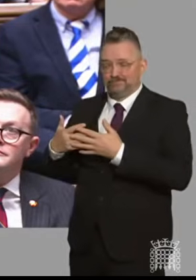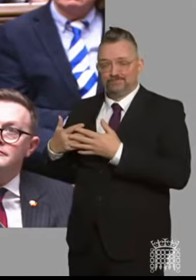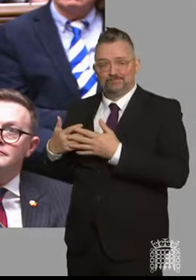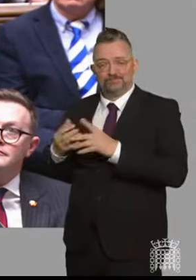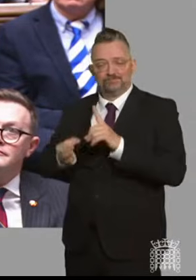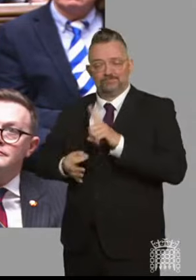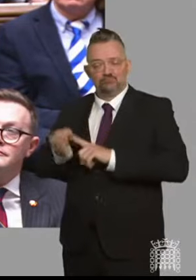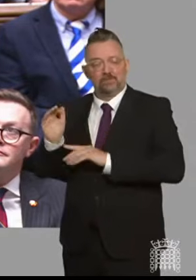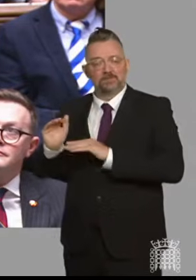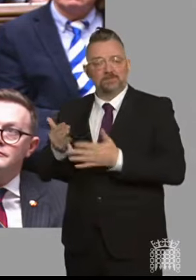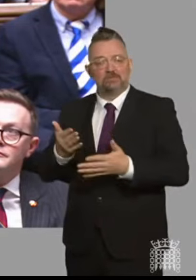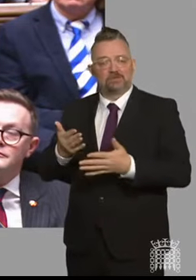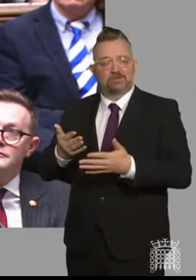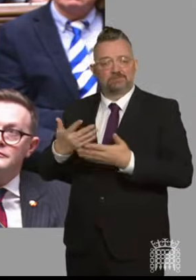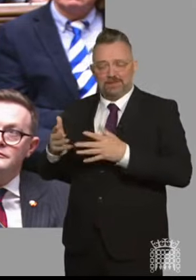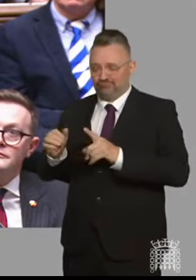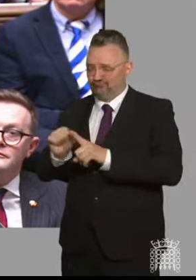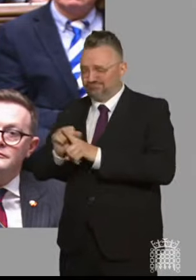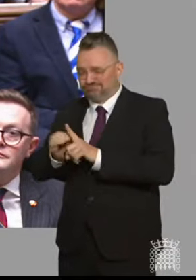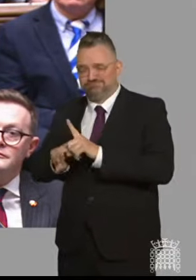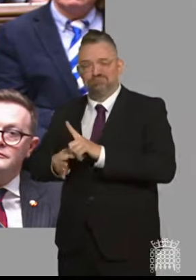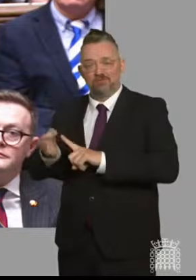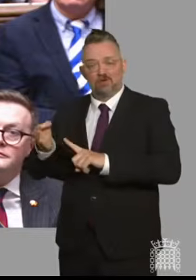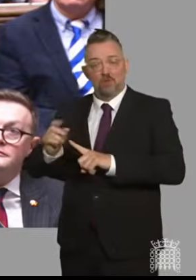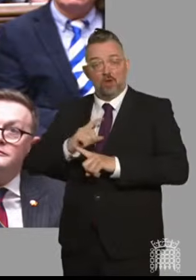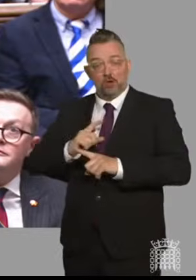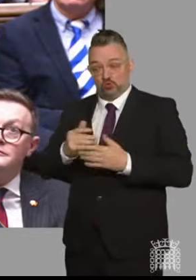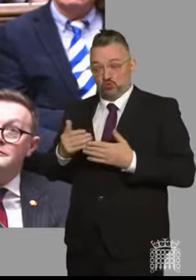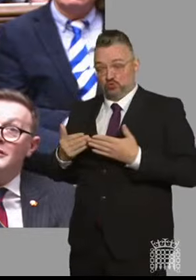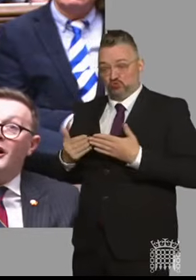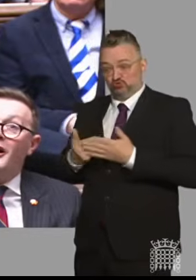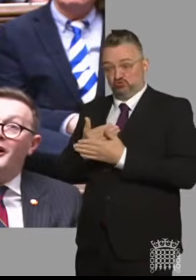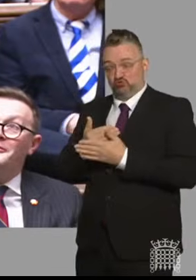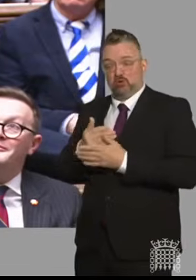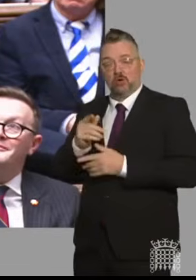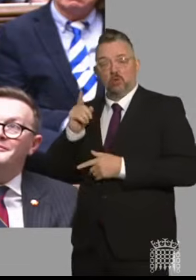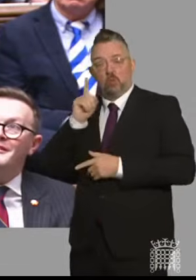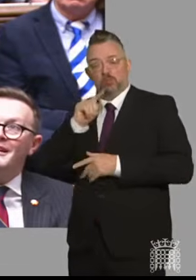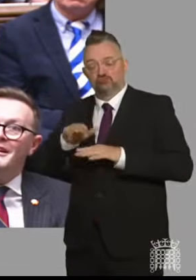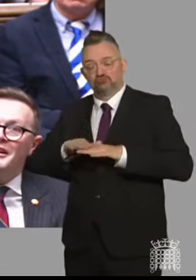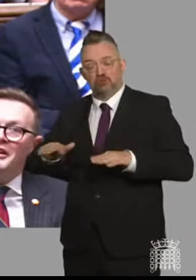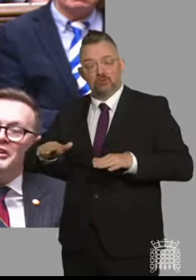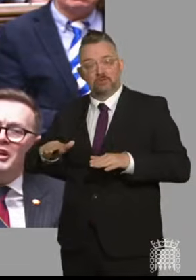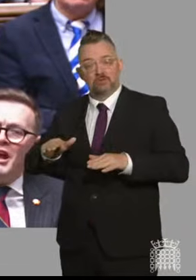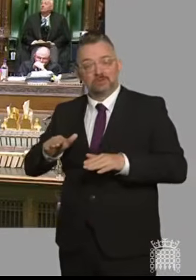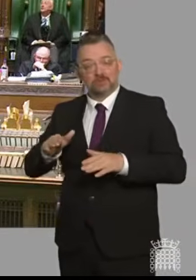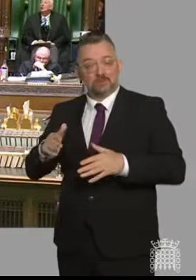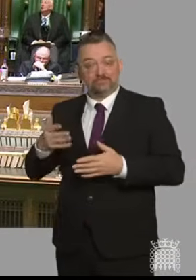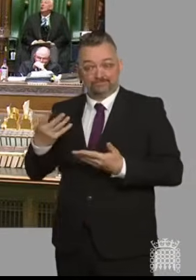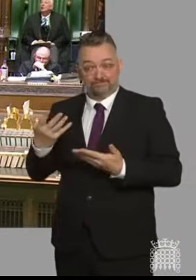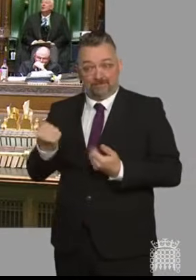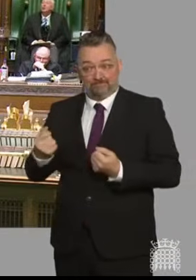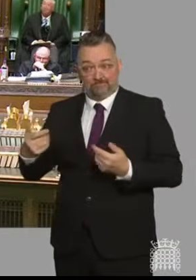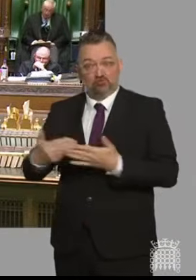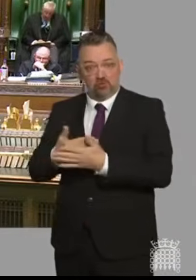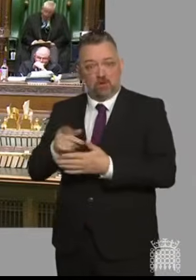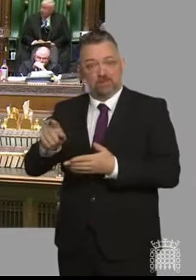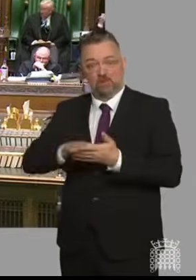Children's Hospital, mean that there are now no midwifery vacancies in Cornwall, which I think you'll agree is a fantastic